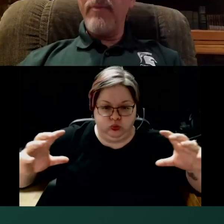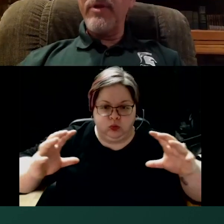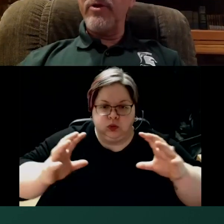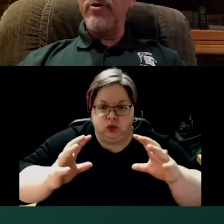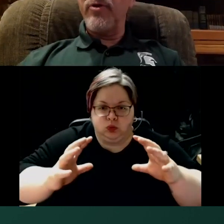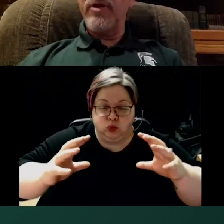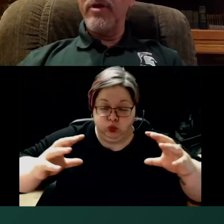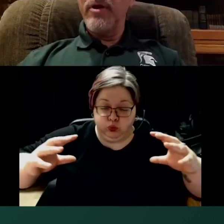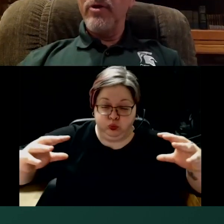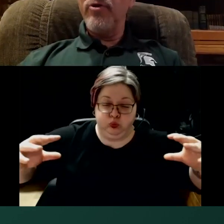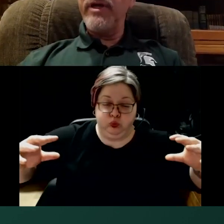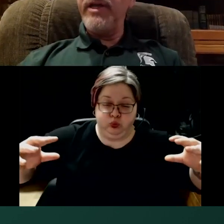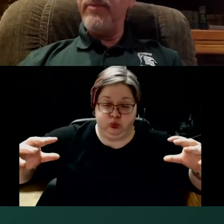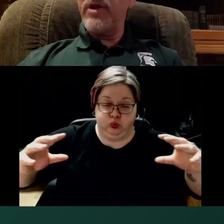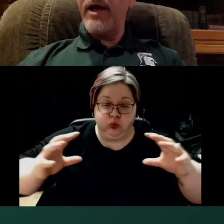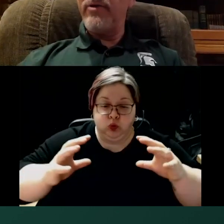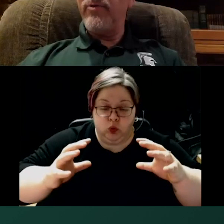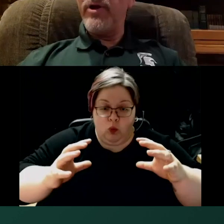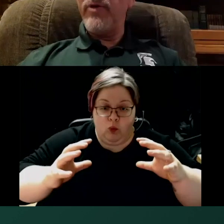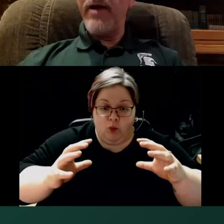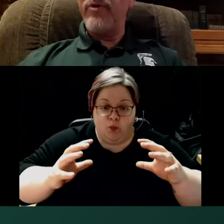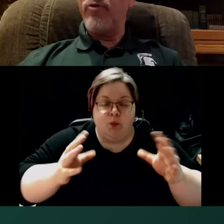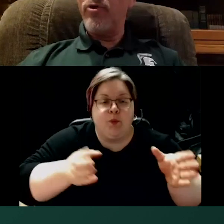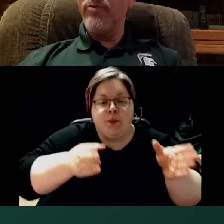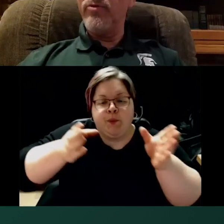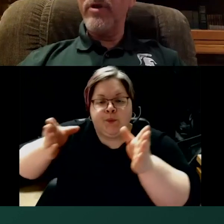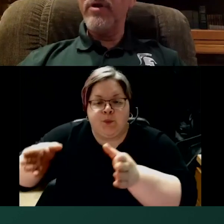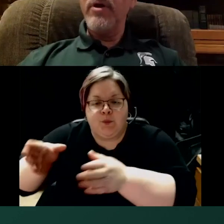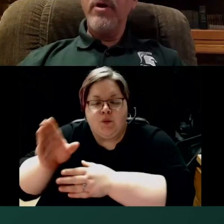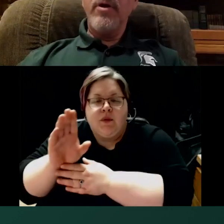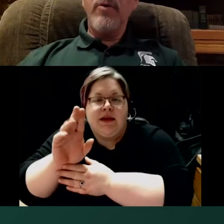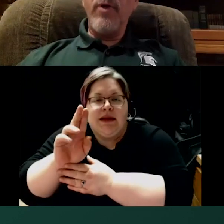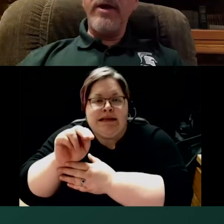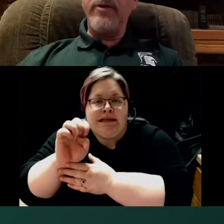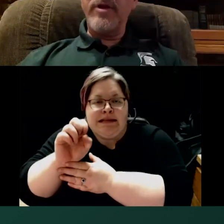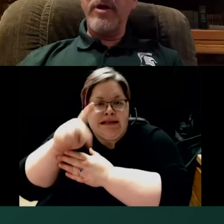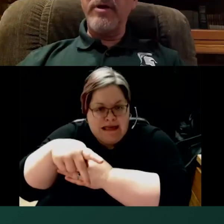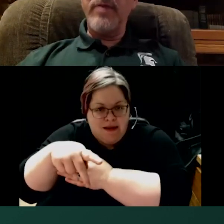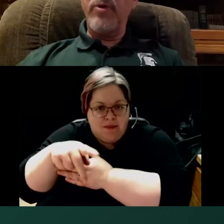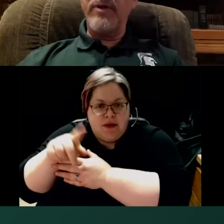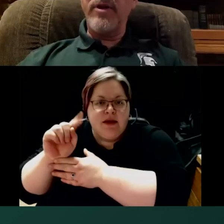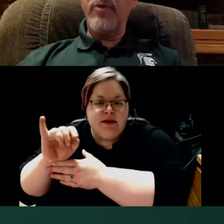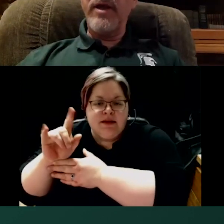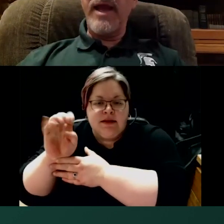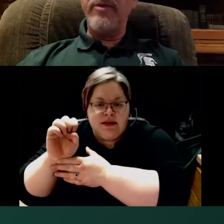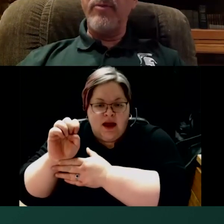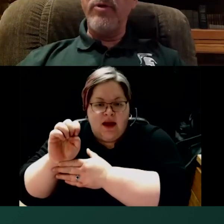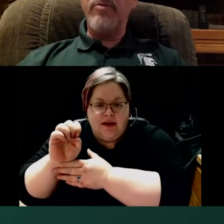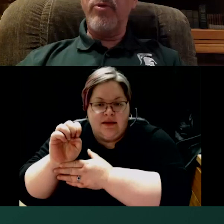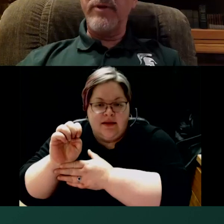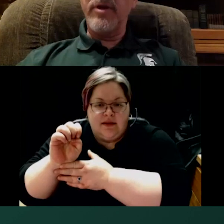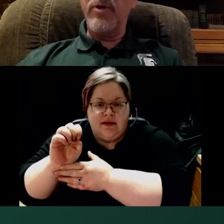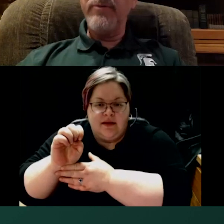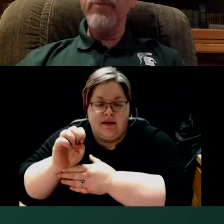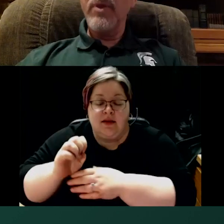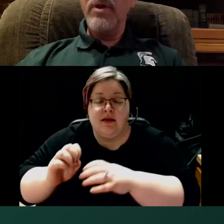The opposite occurs during neap tide when you have the quarter moons, when the sun is pulling this way and the moon is